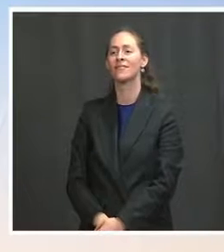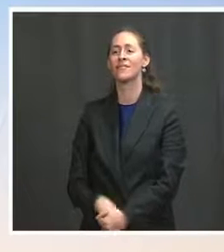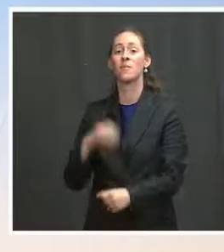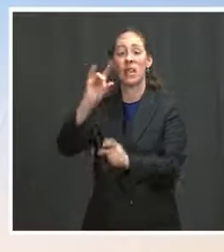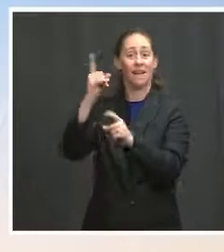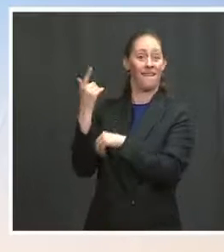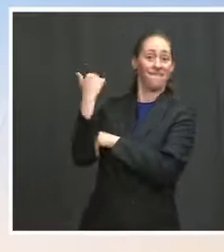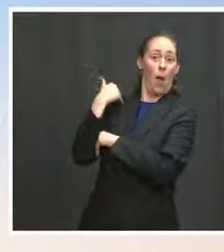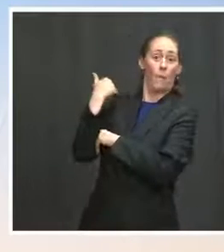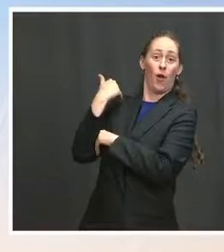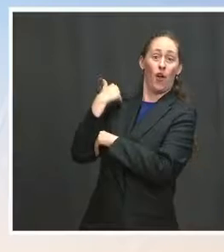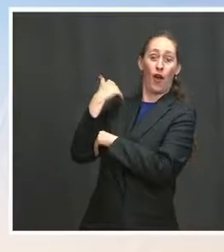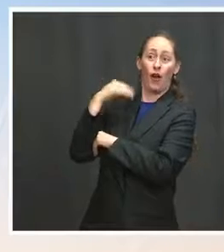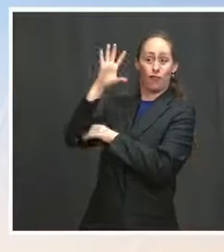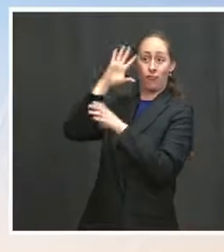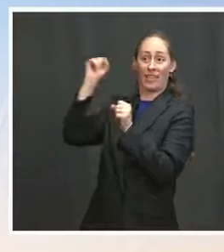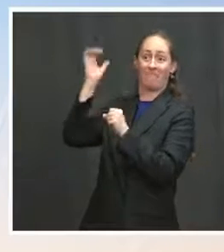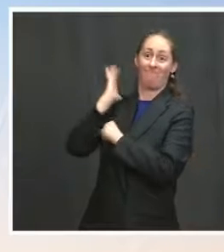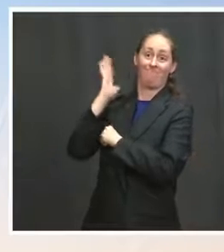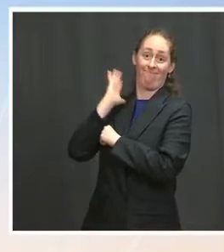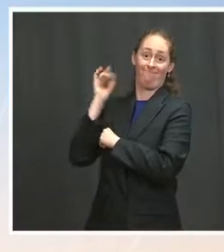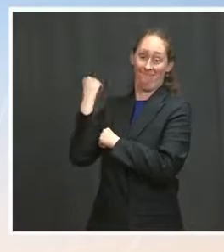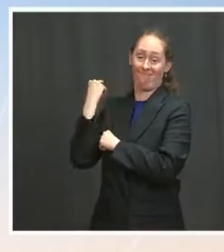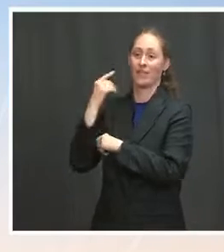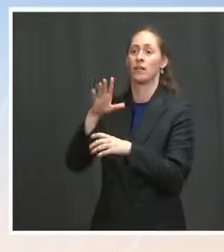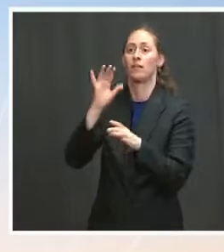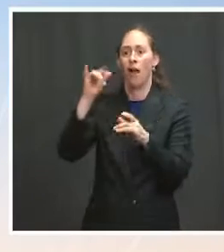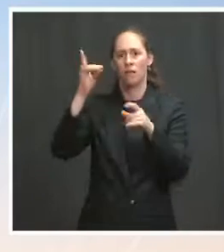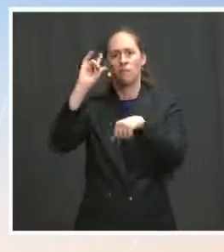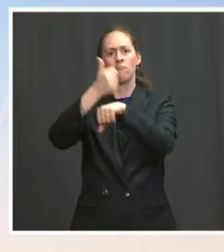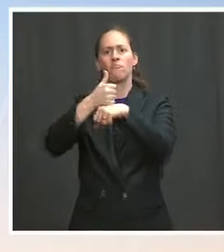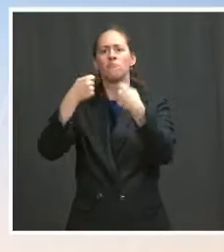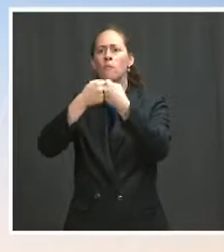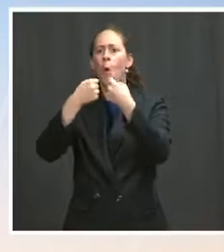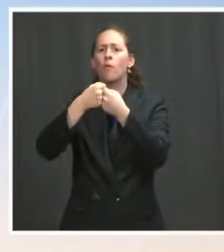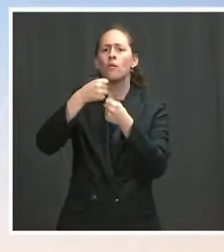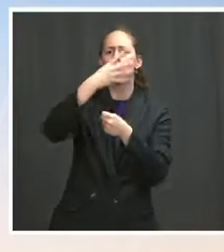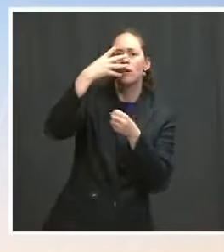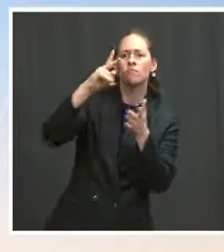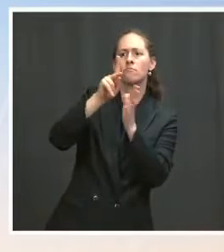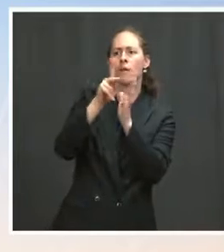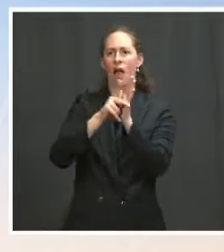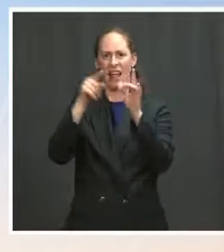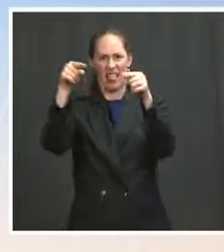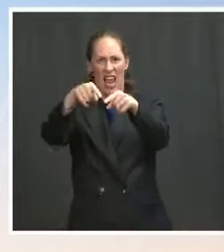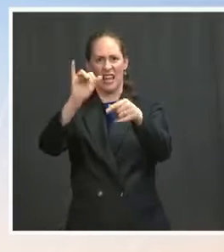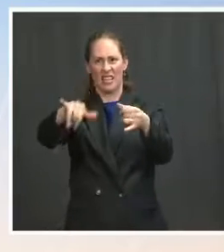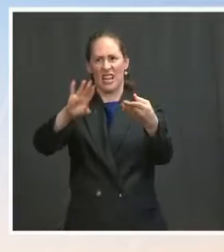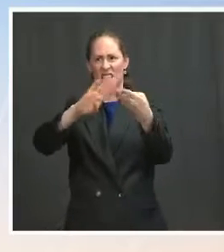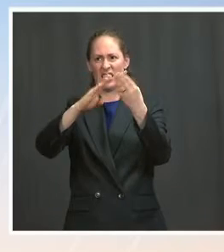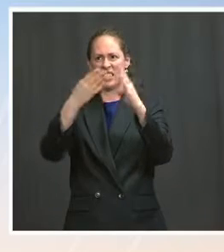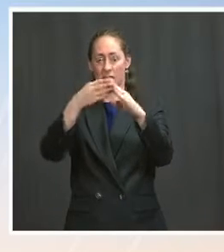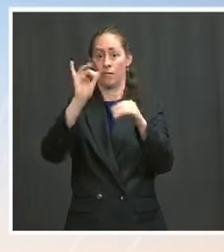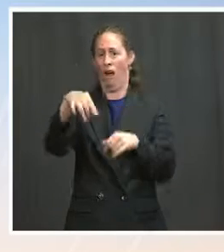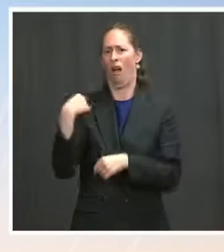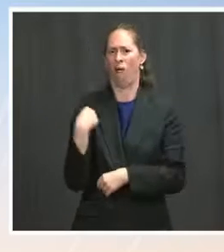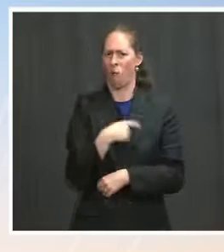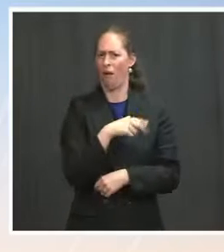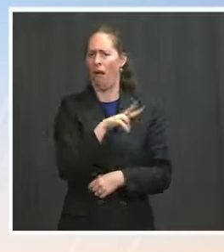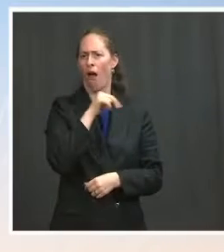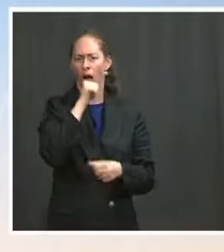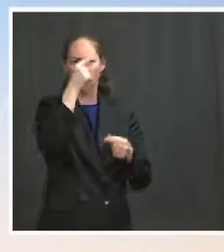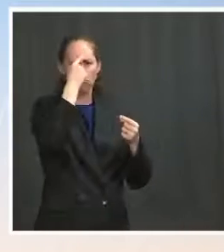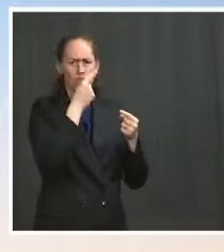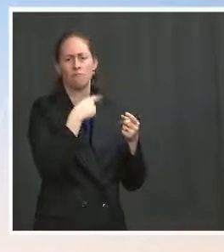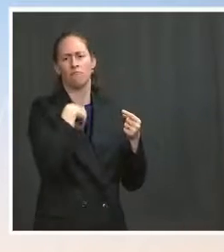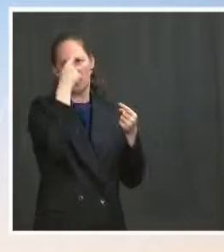place some of his immigration policies that we felt were so problematic. And so it's a place that has a little bit of historical connection in